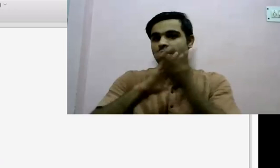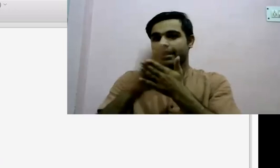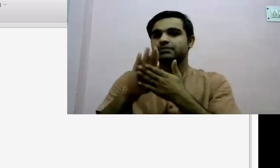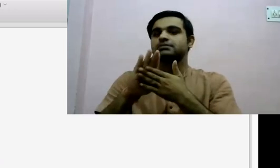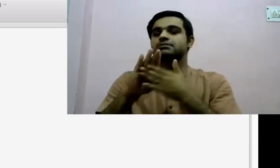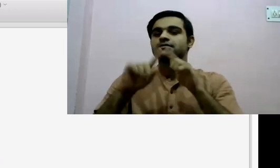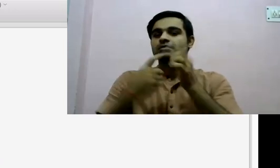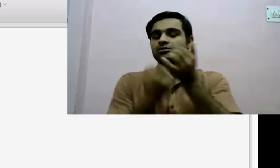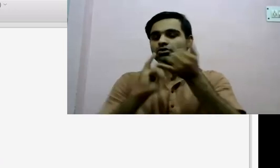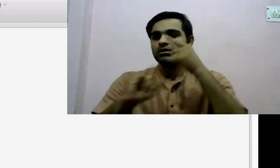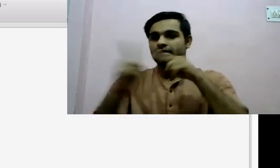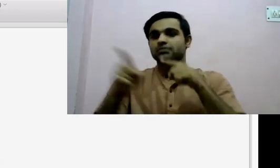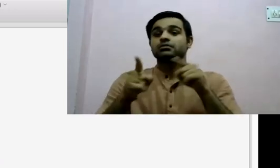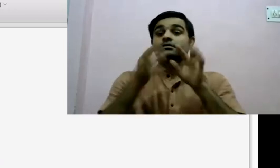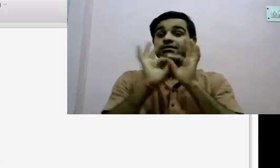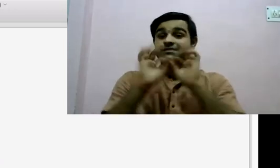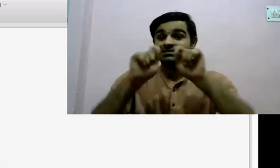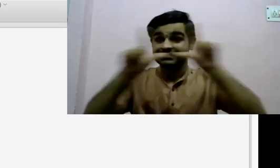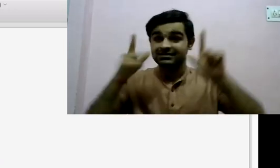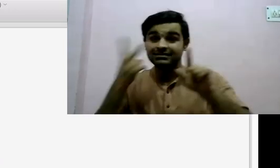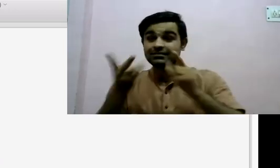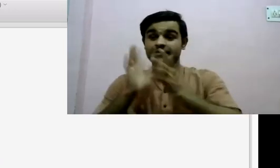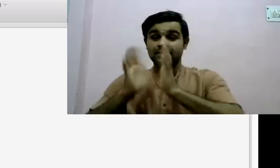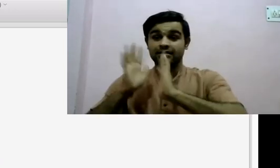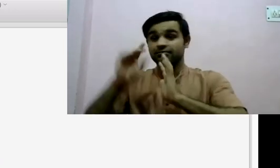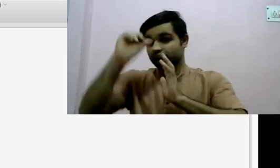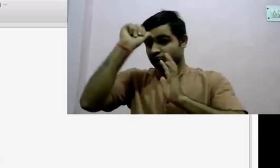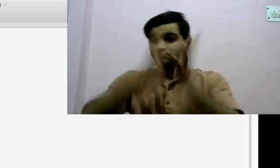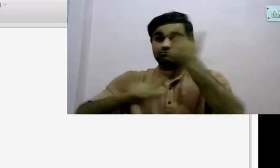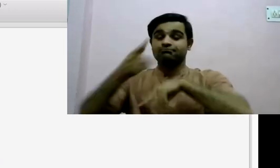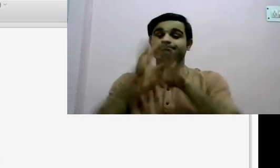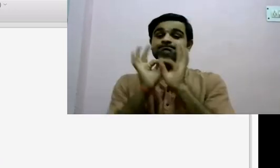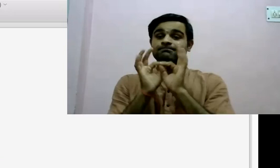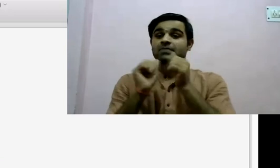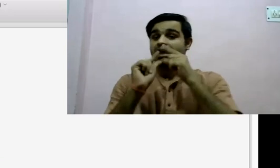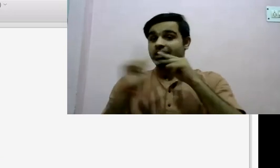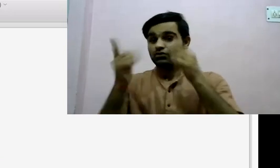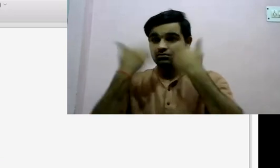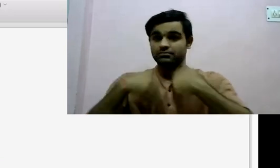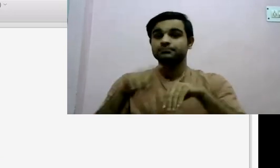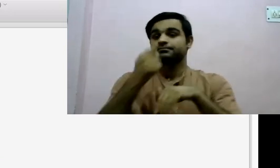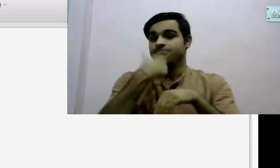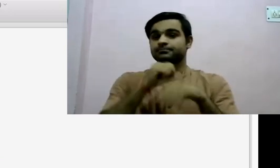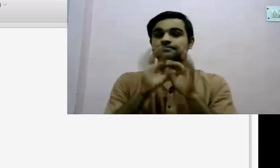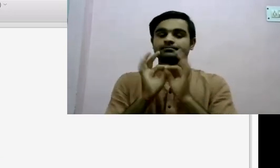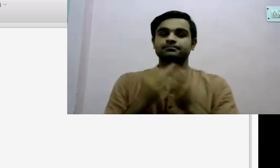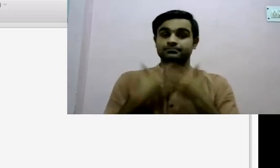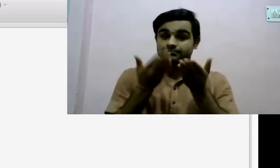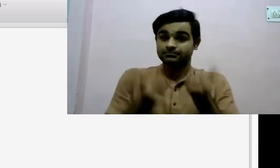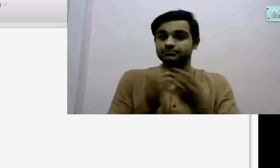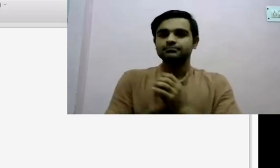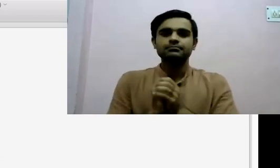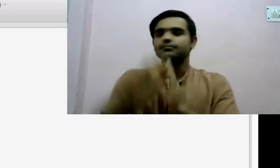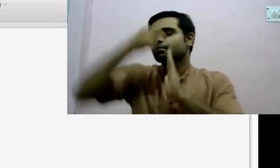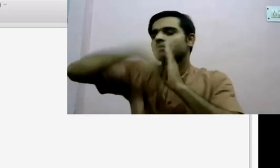who's an interpreter in Indian Sign Language. We are here with a tiny, brief presentation in Indian